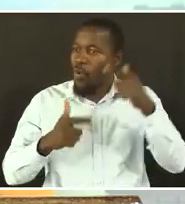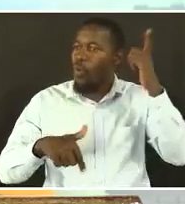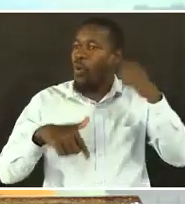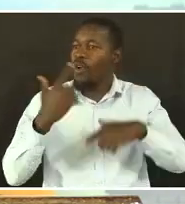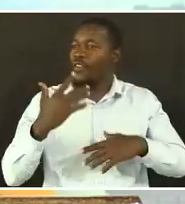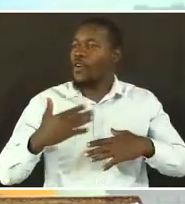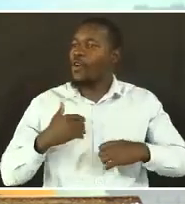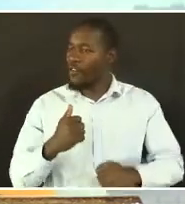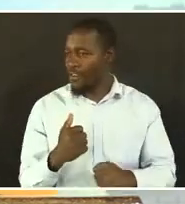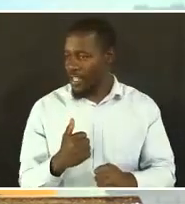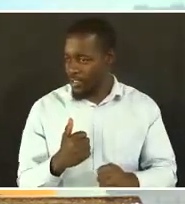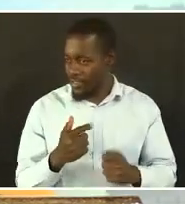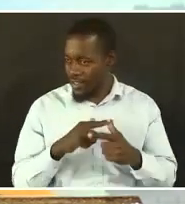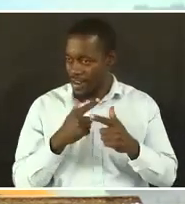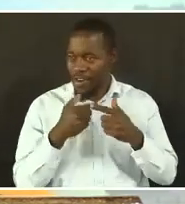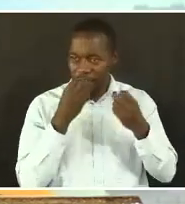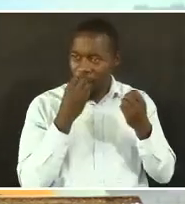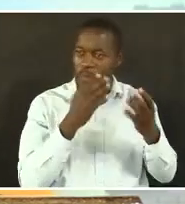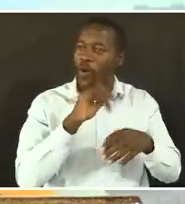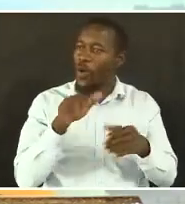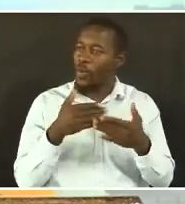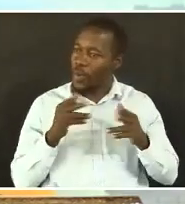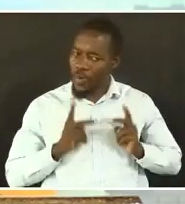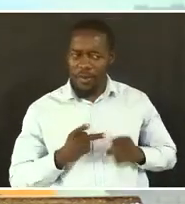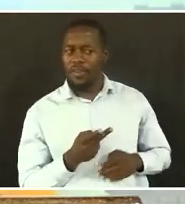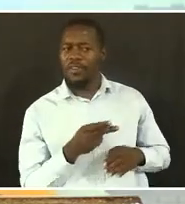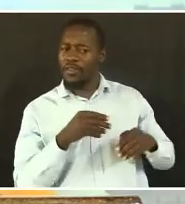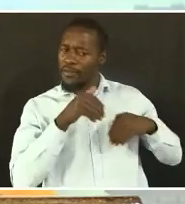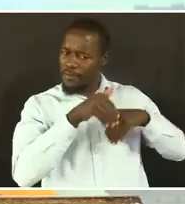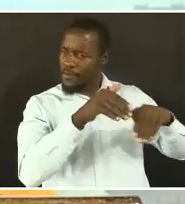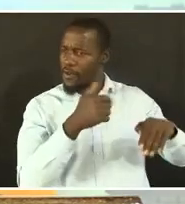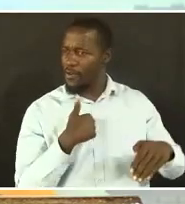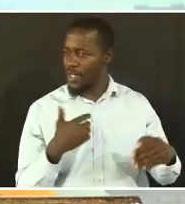me. After ministering to their needs.